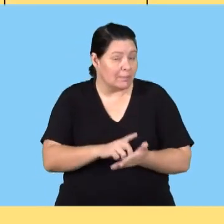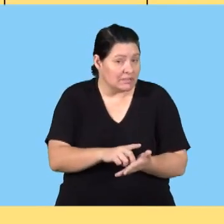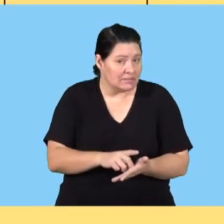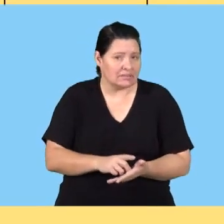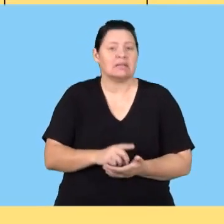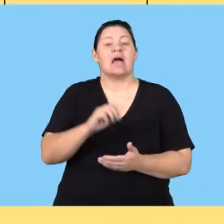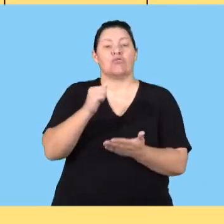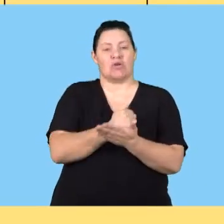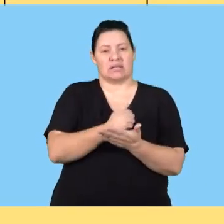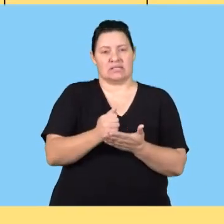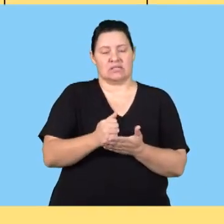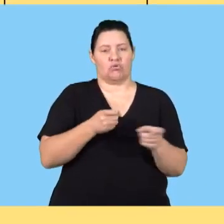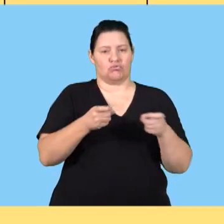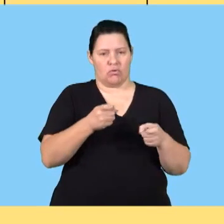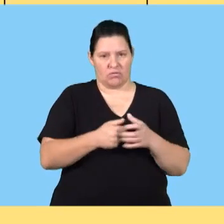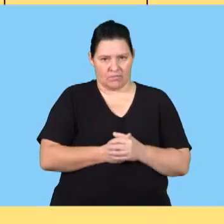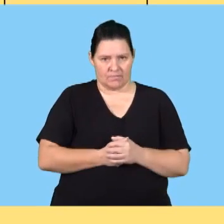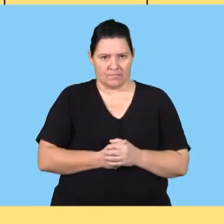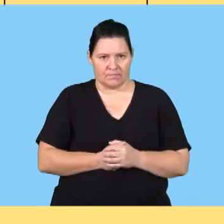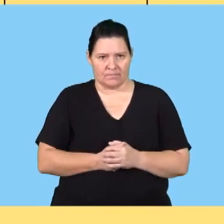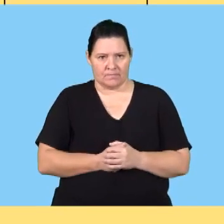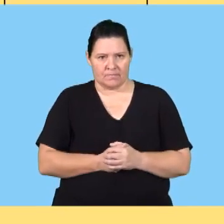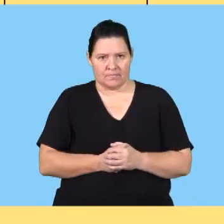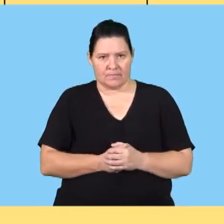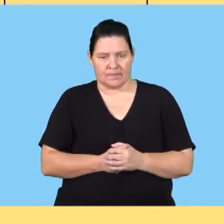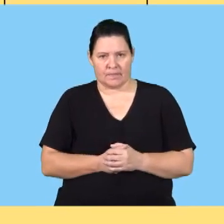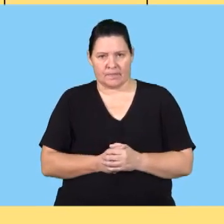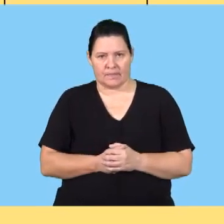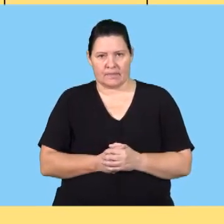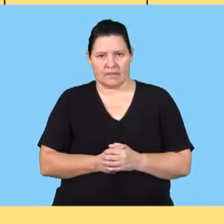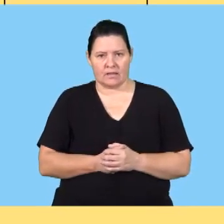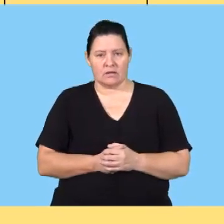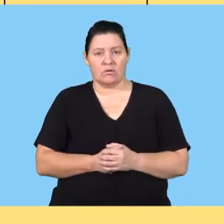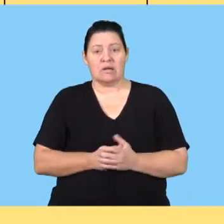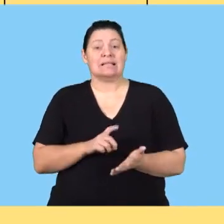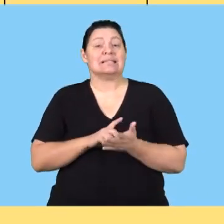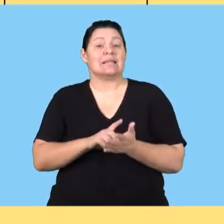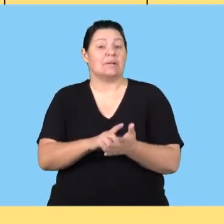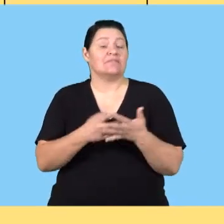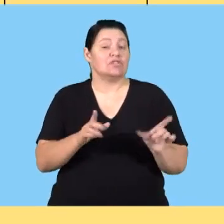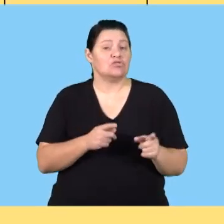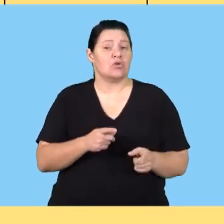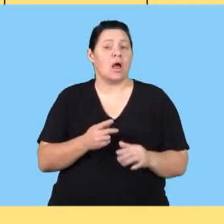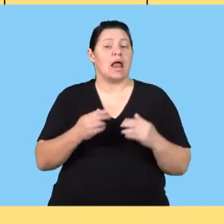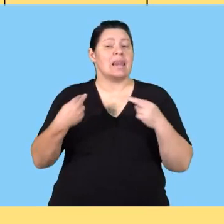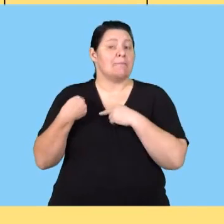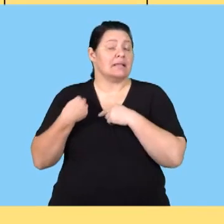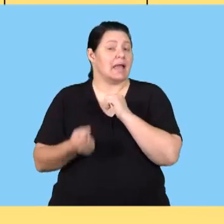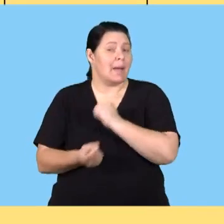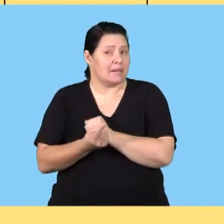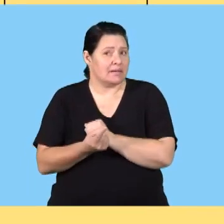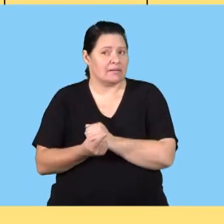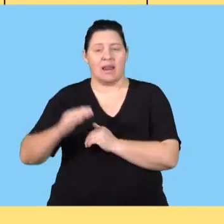debit? Creditors control. And once I debit creditors control, what happens to my